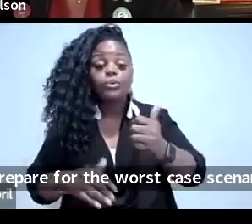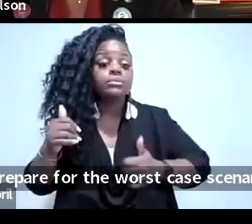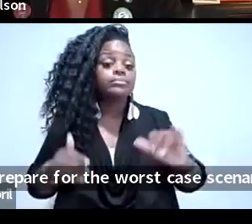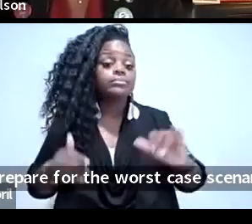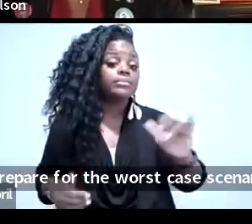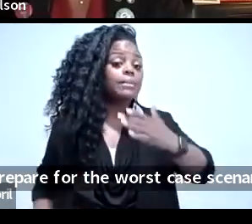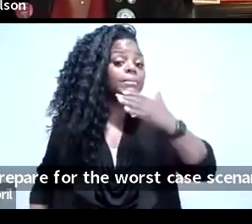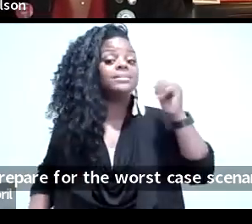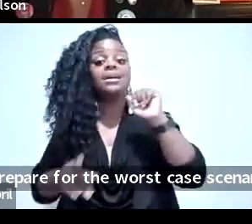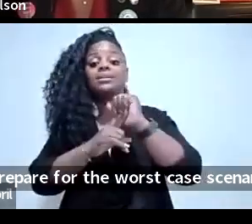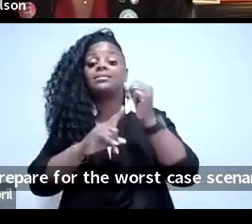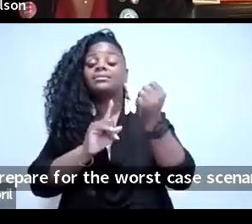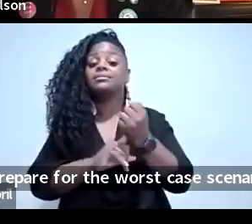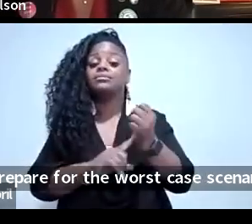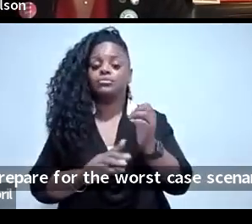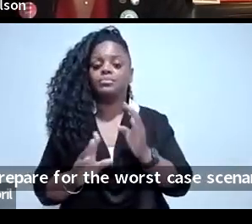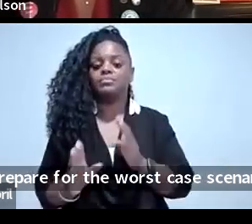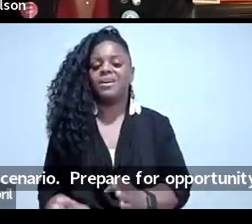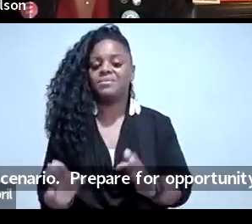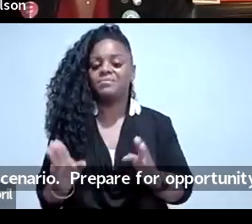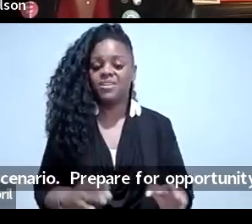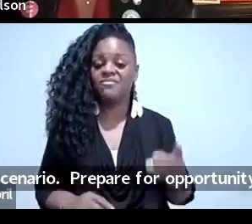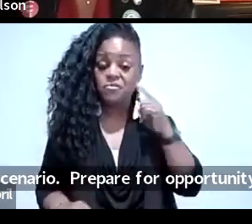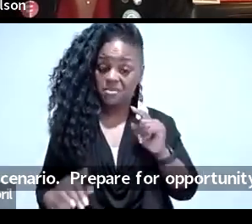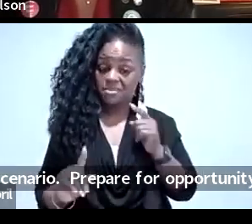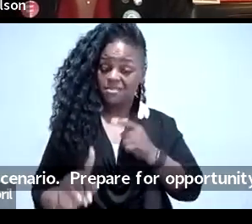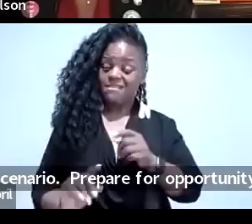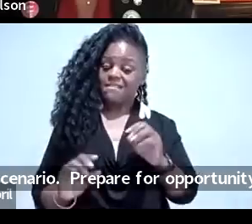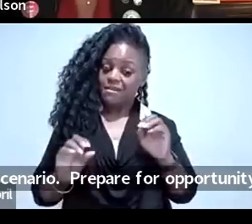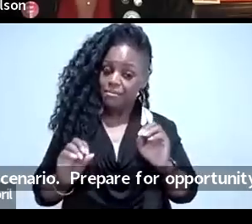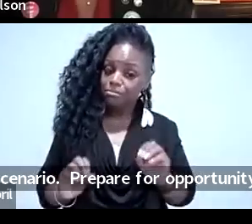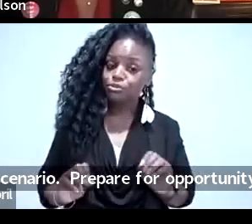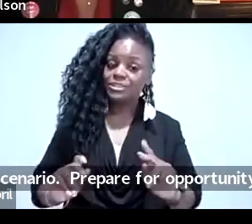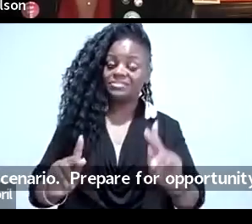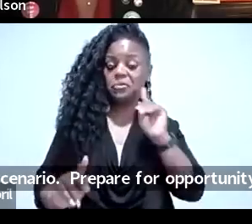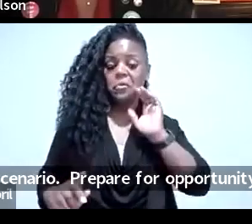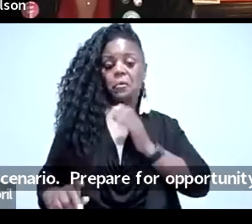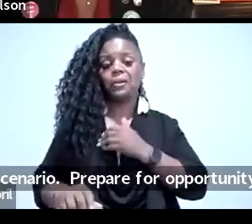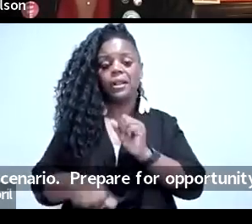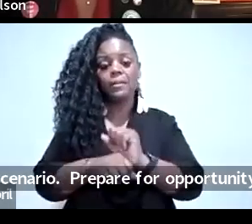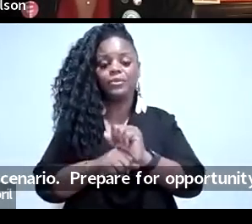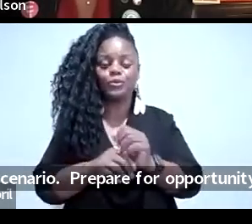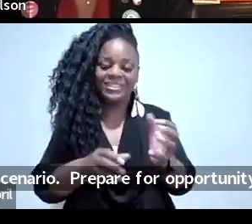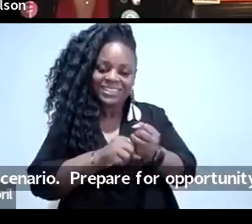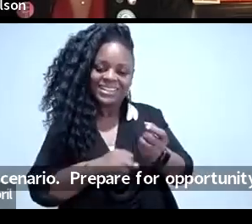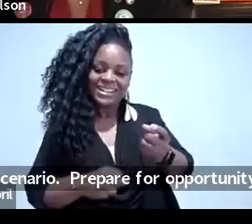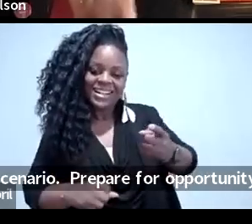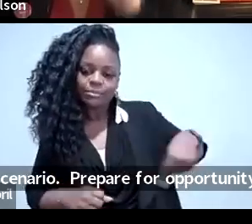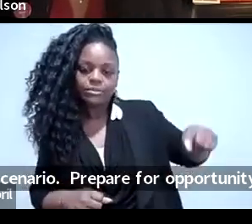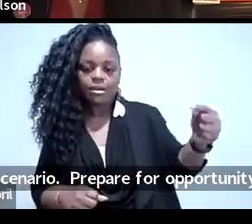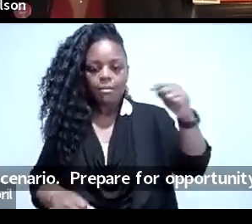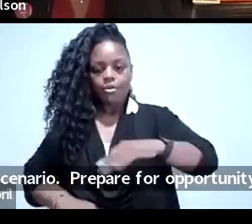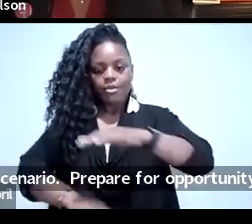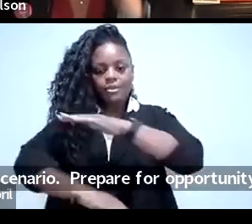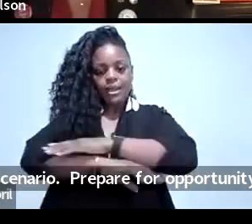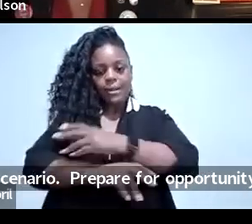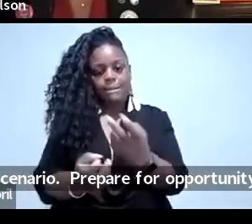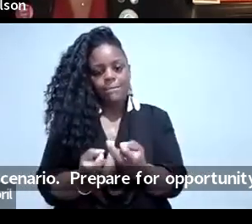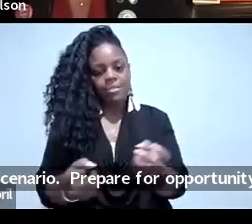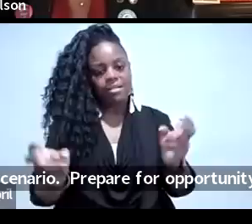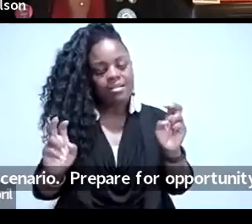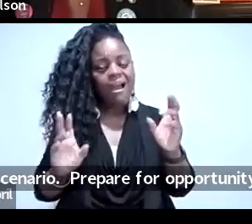withhold our labor, to get them to come to the table. And hopefully as we're building right now,